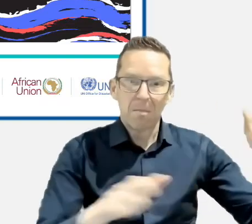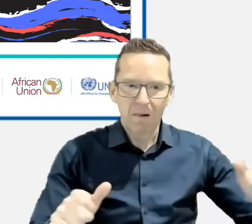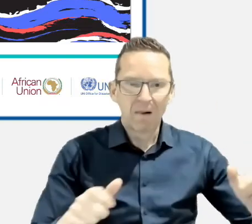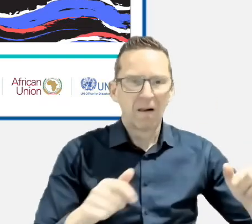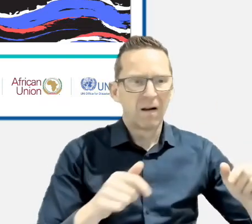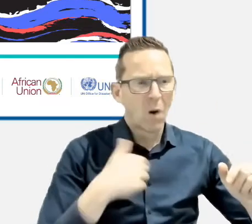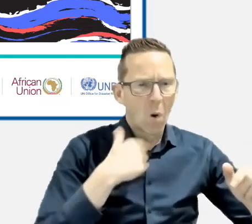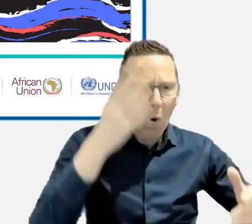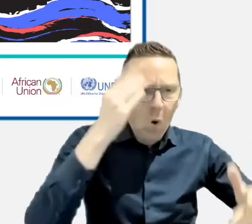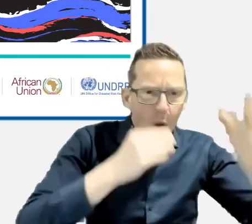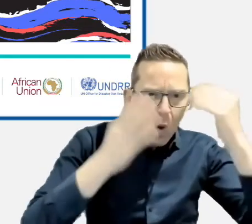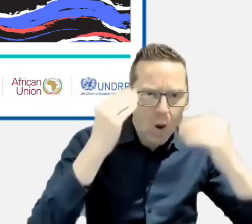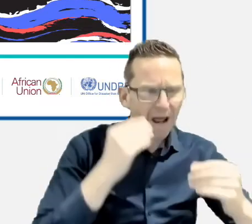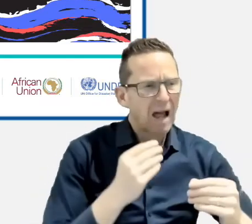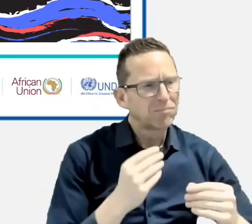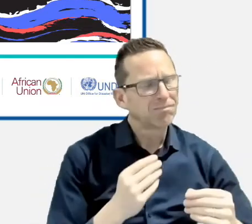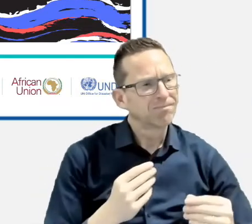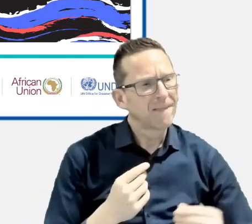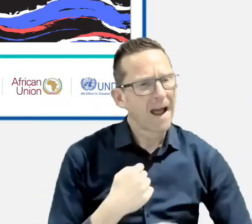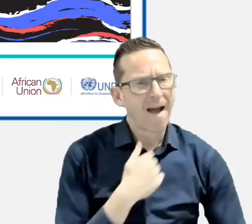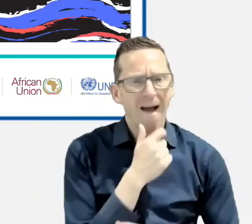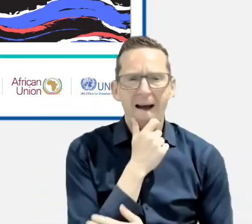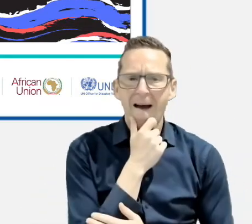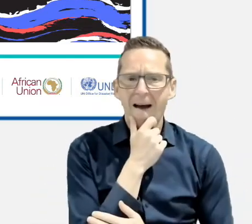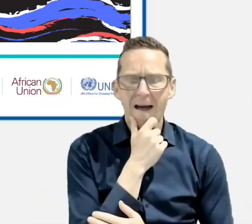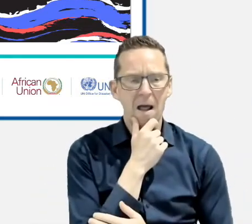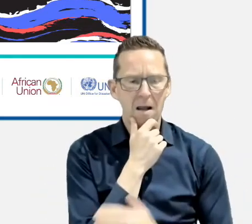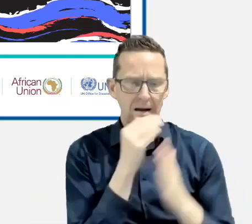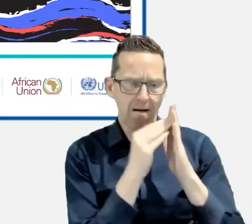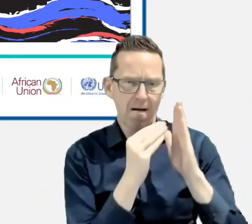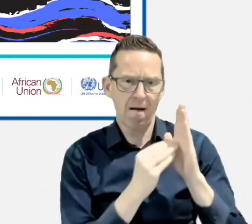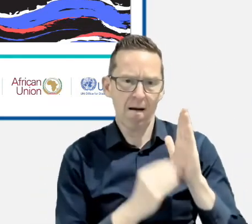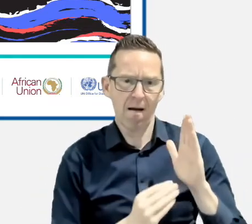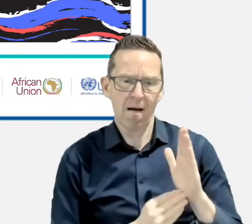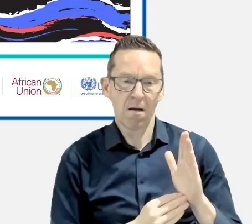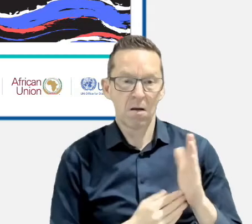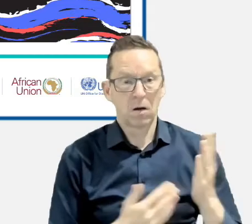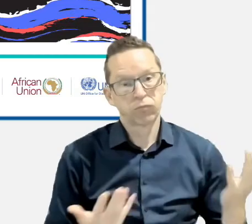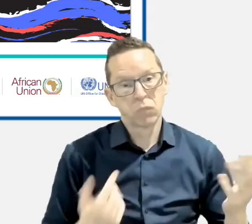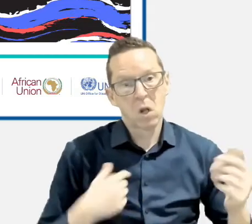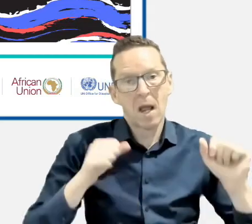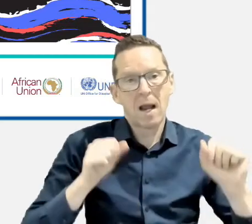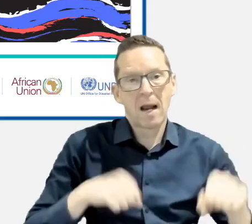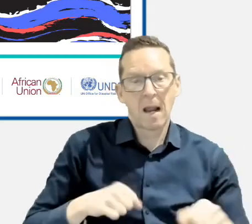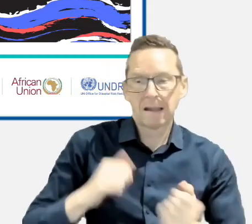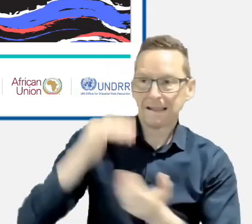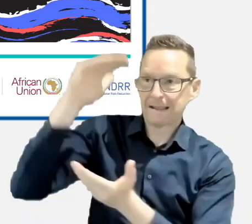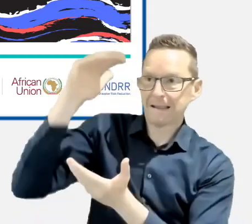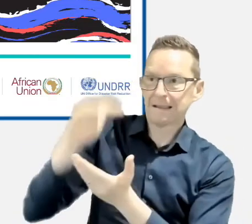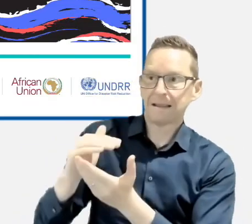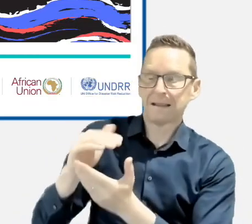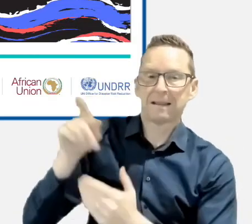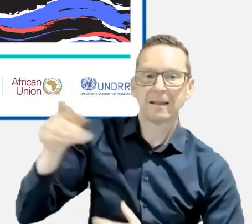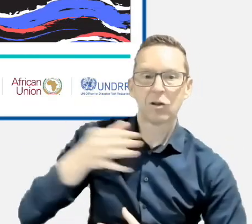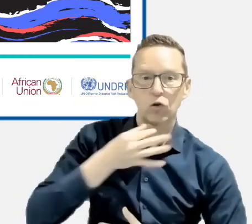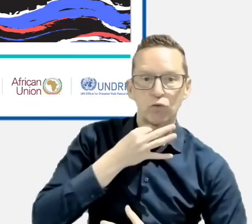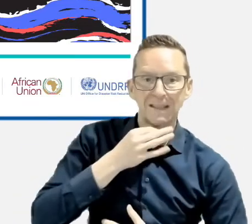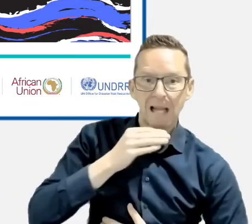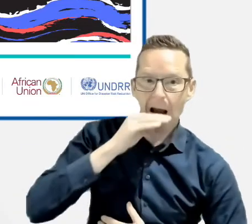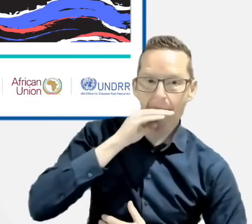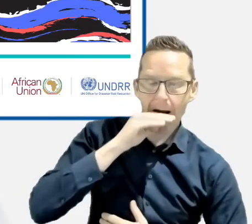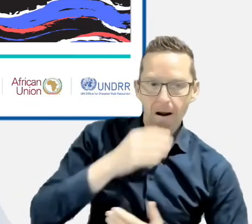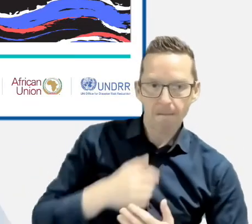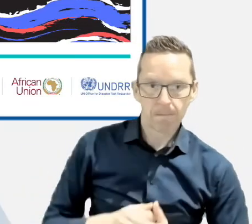actions can reduce disaster risk, even if it's not our actions, it could be someone else's actions, and we need to try to leverage and activate